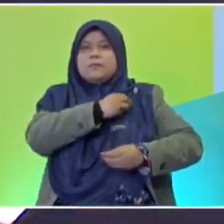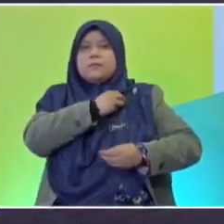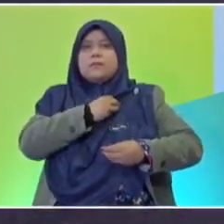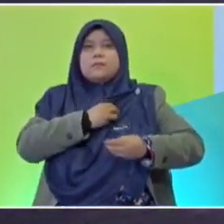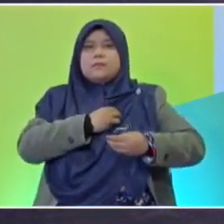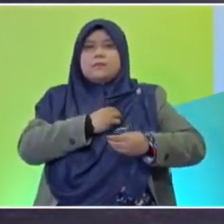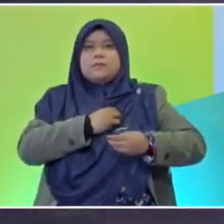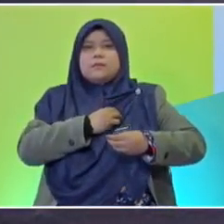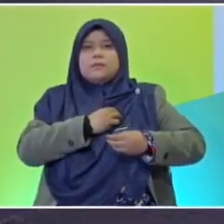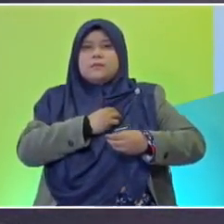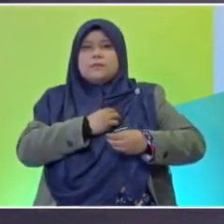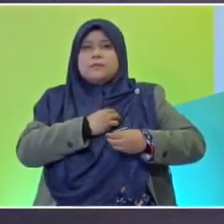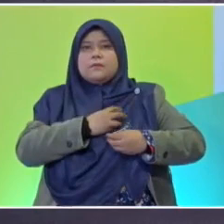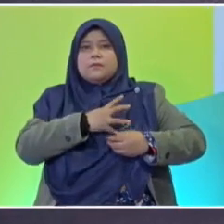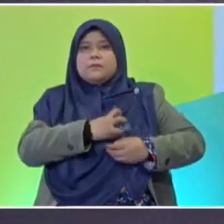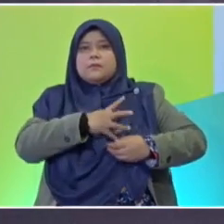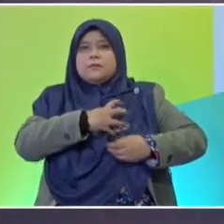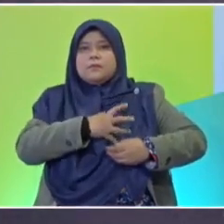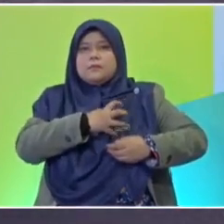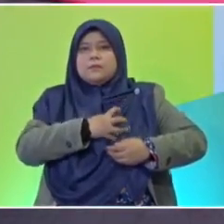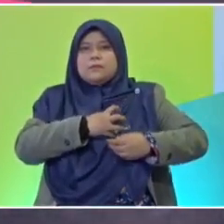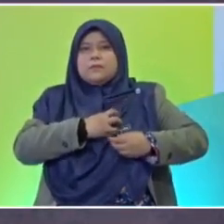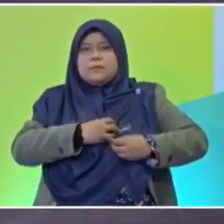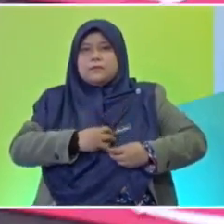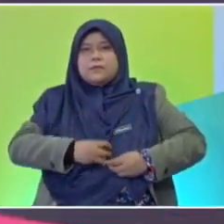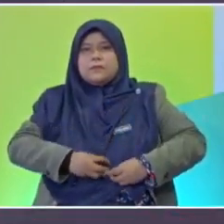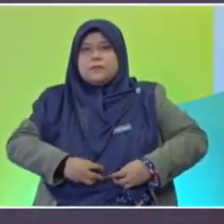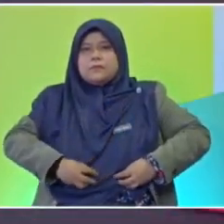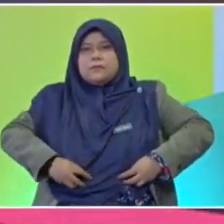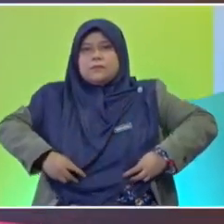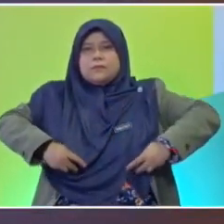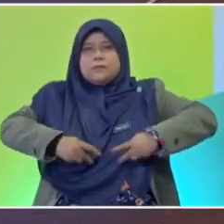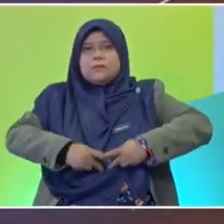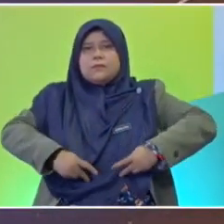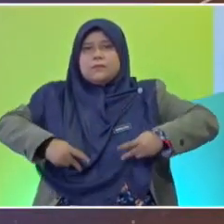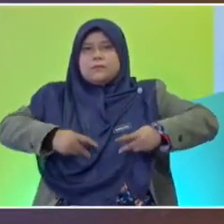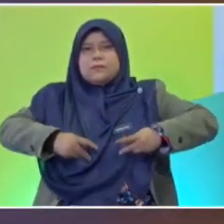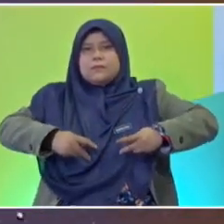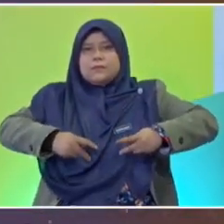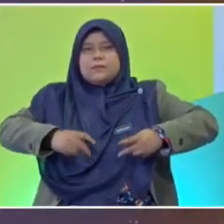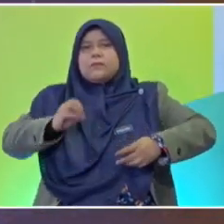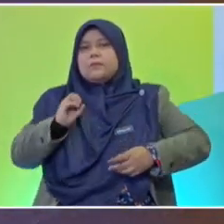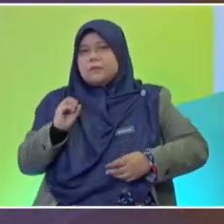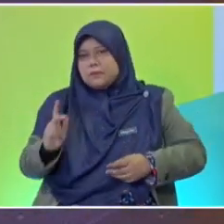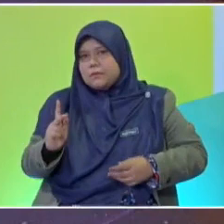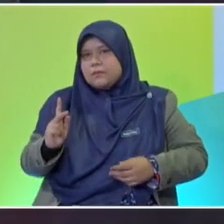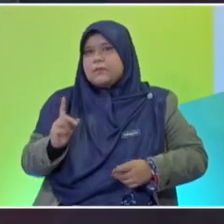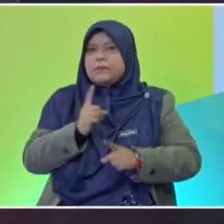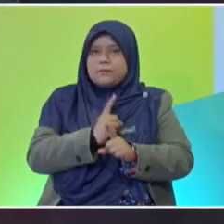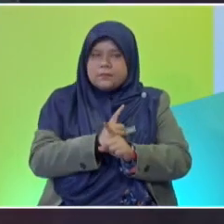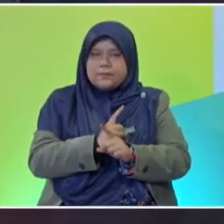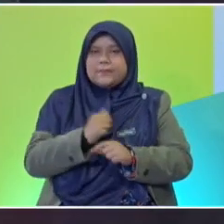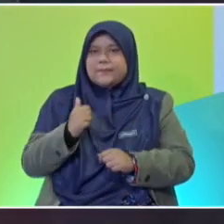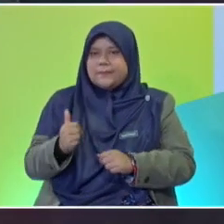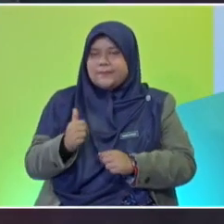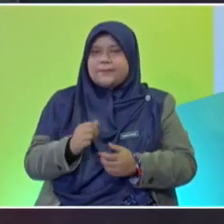heart and whoop, pump and go back to the lungs. So is that correct, teacher? Yes. Yes! So